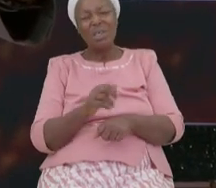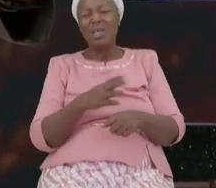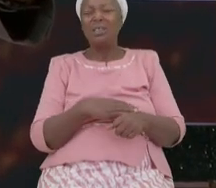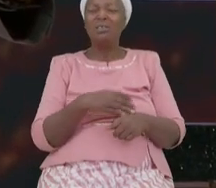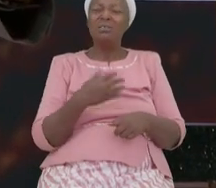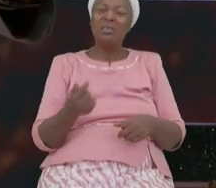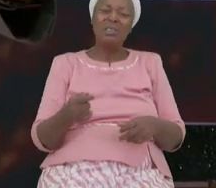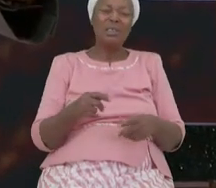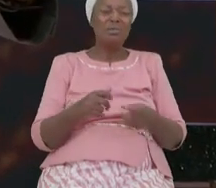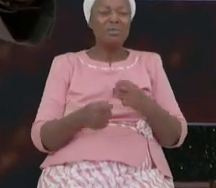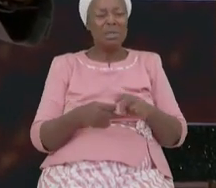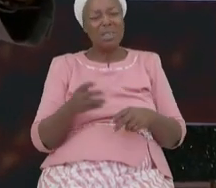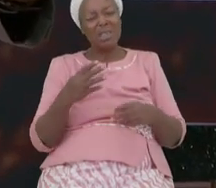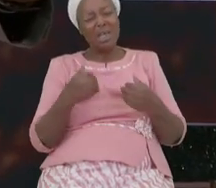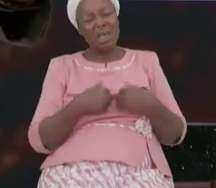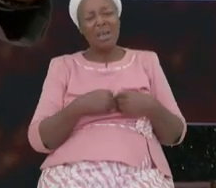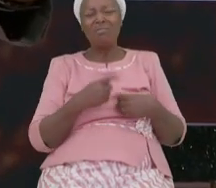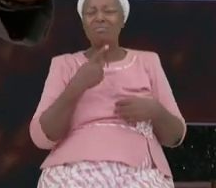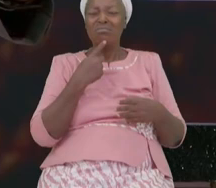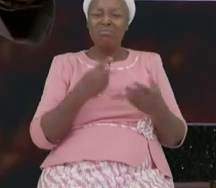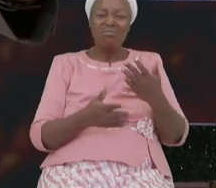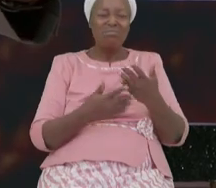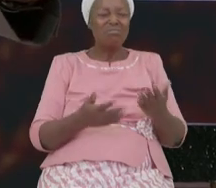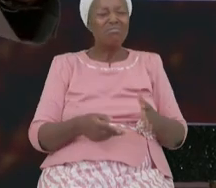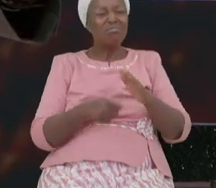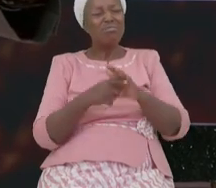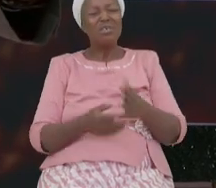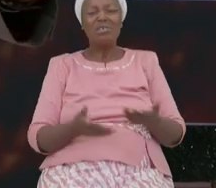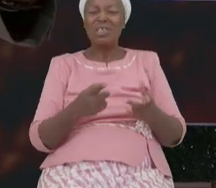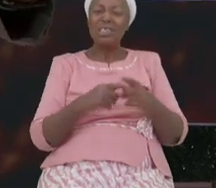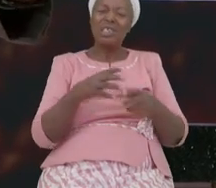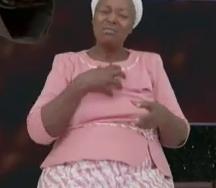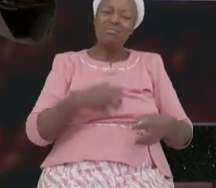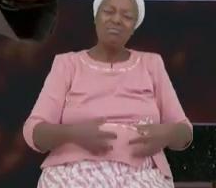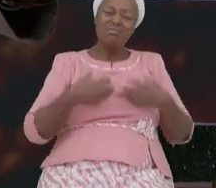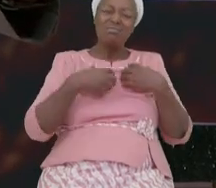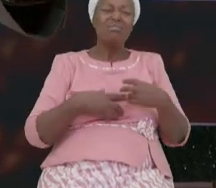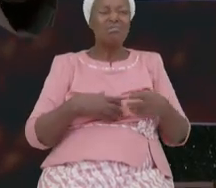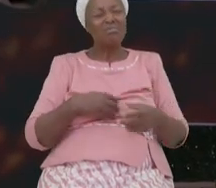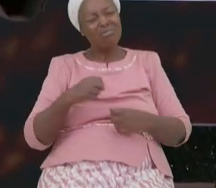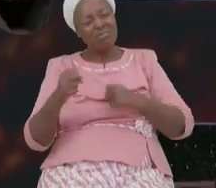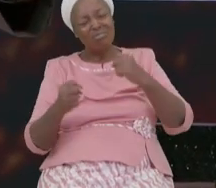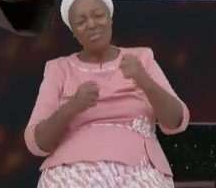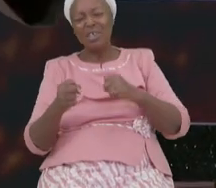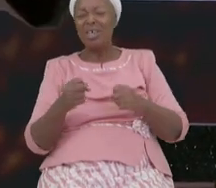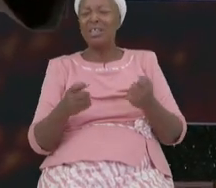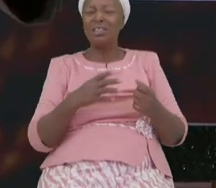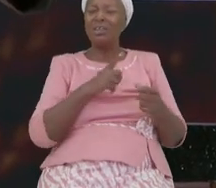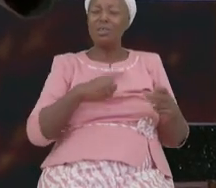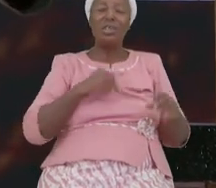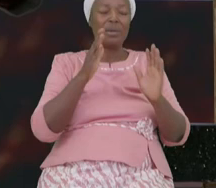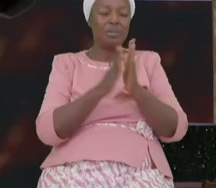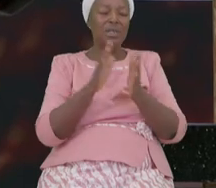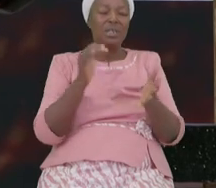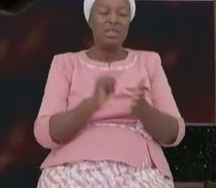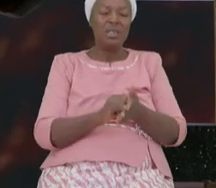is appetition, there is fury, there is anger, there's revenge, there's reaction. Lord, I pray,